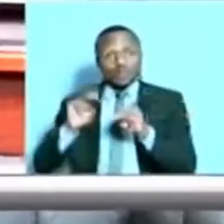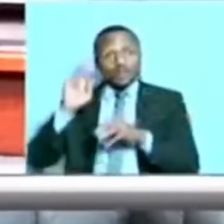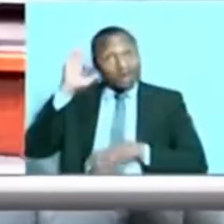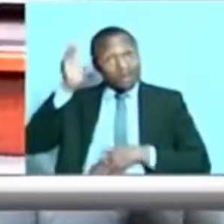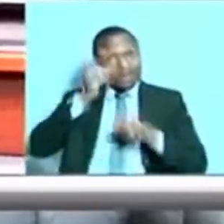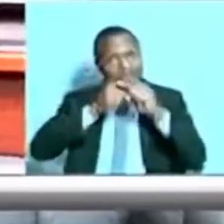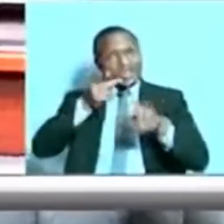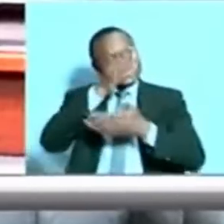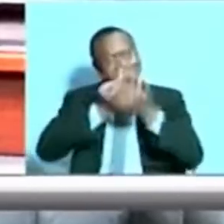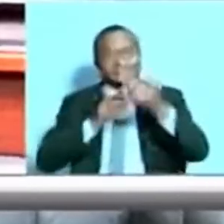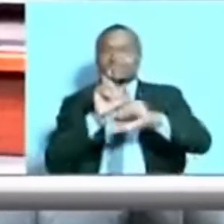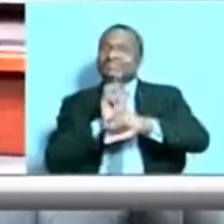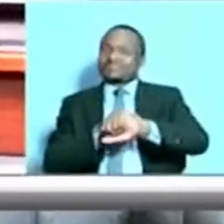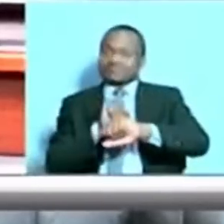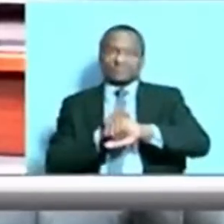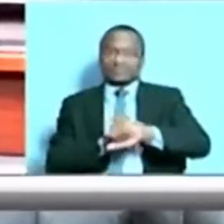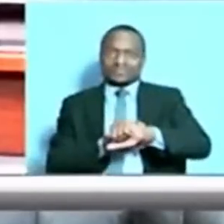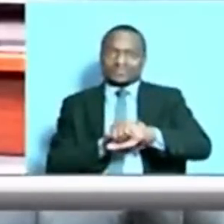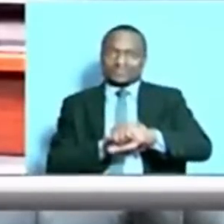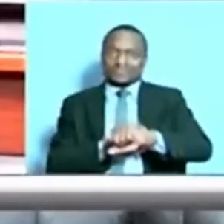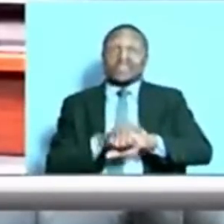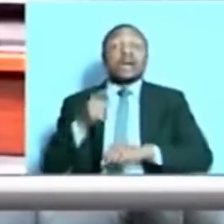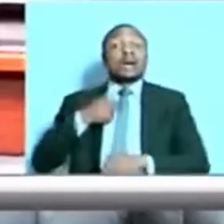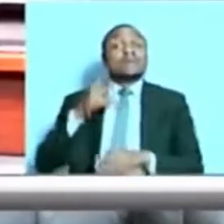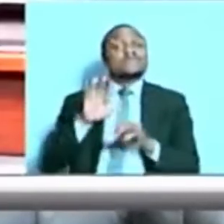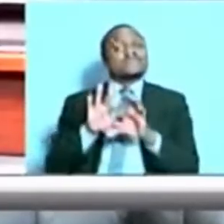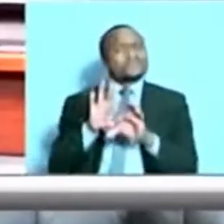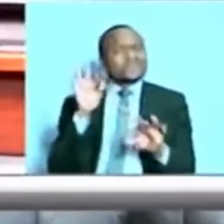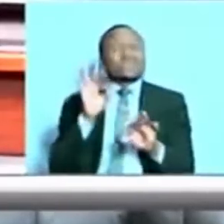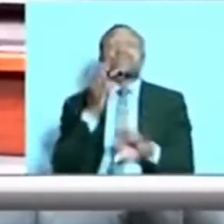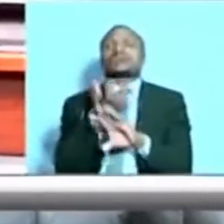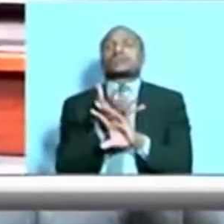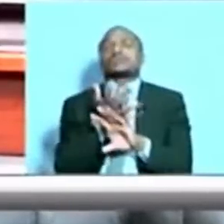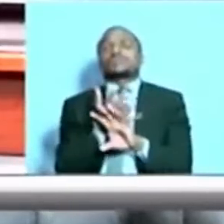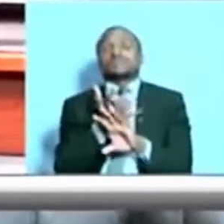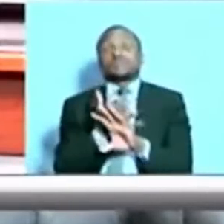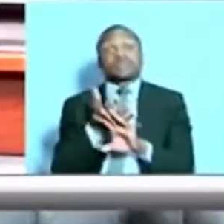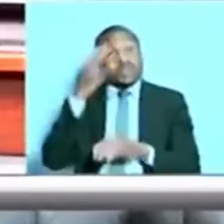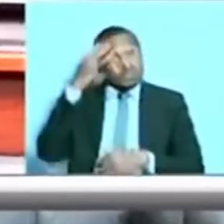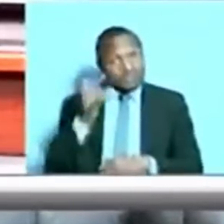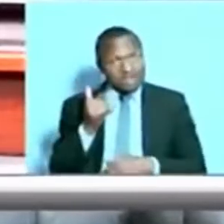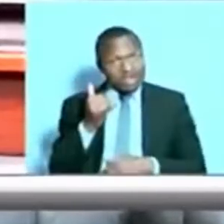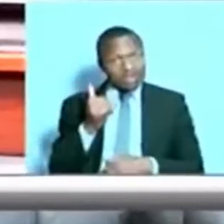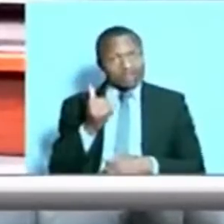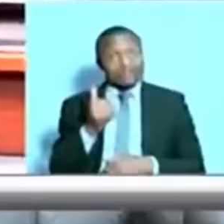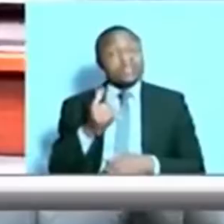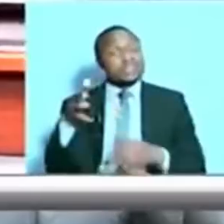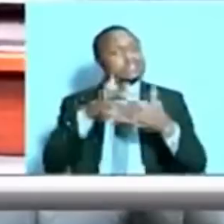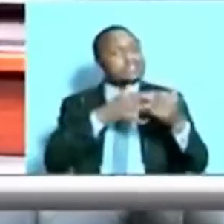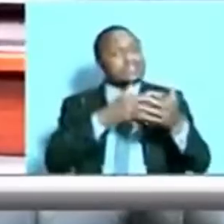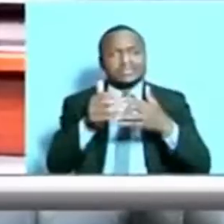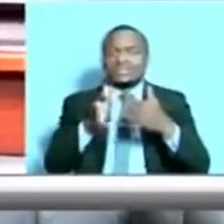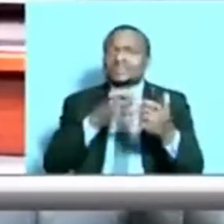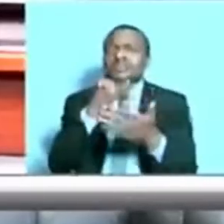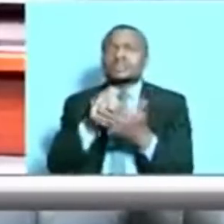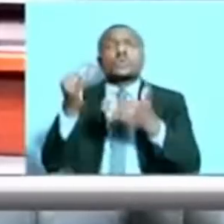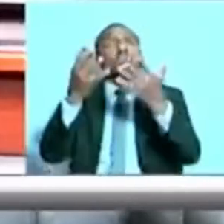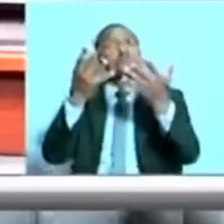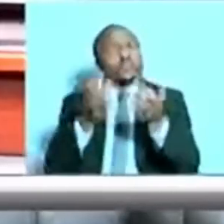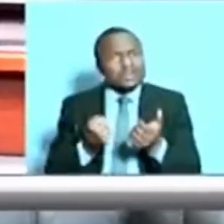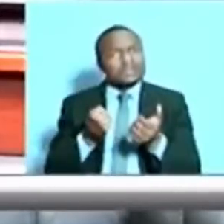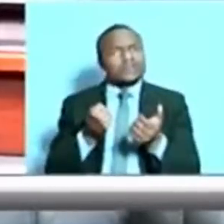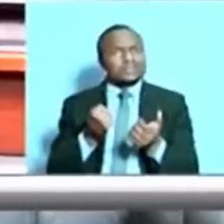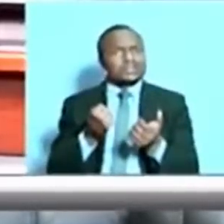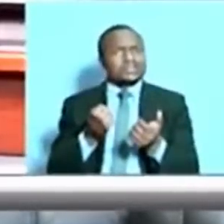But sometimes I find it very difficult, because even simple issues, we want